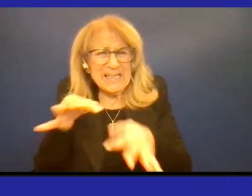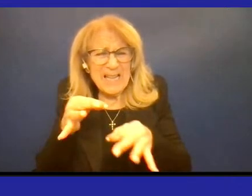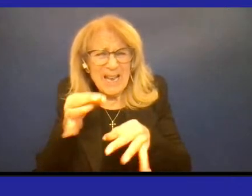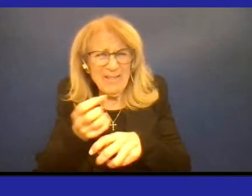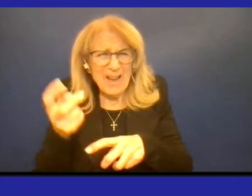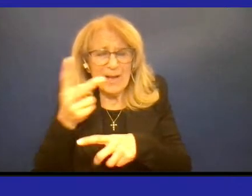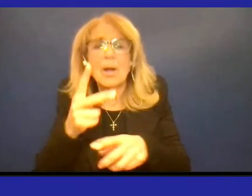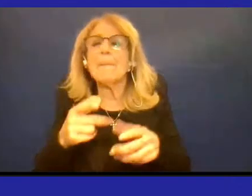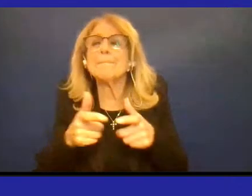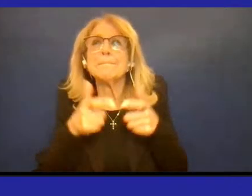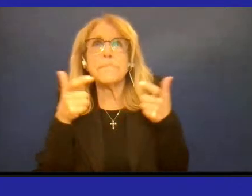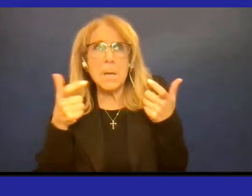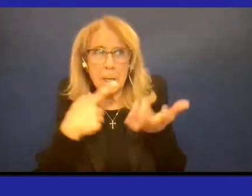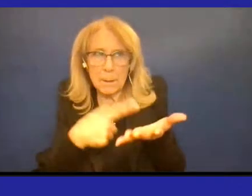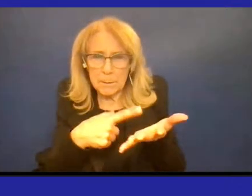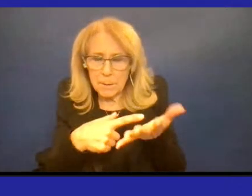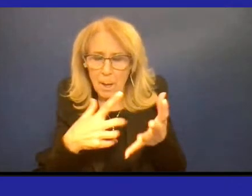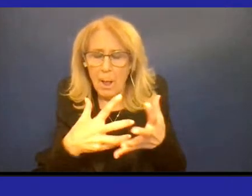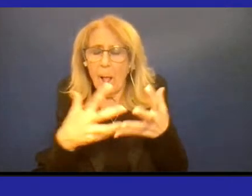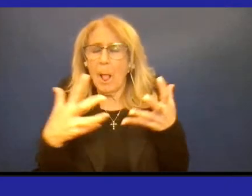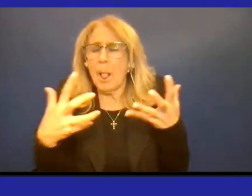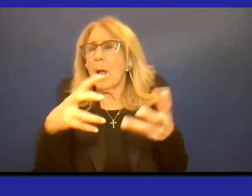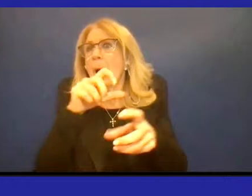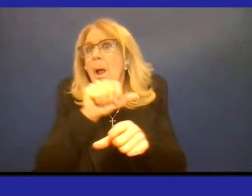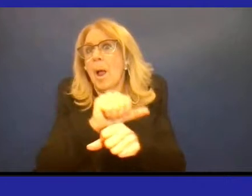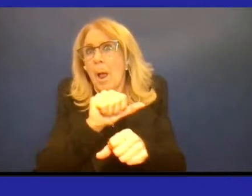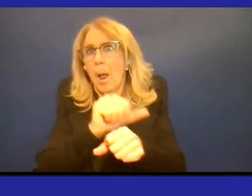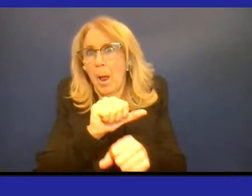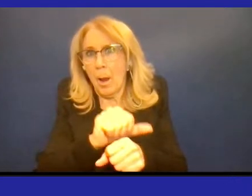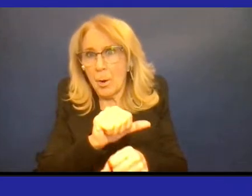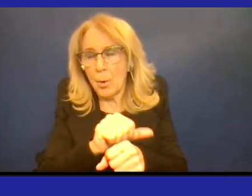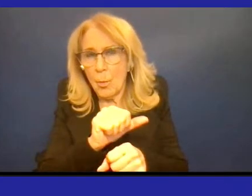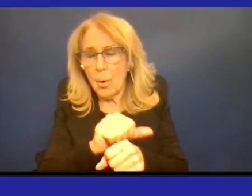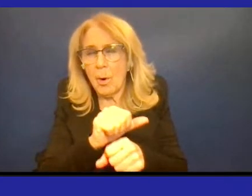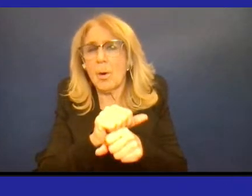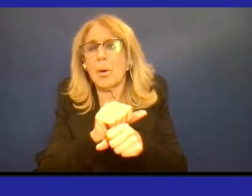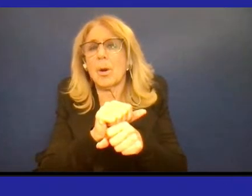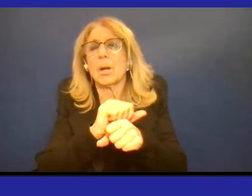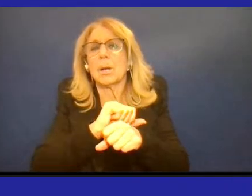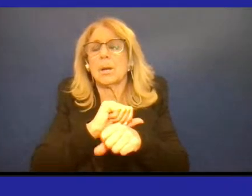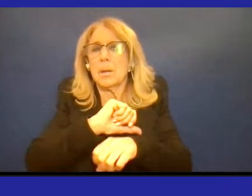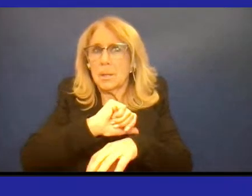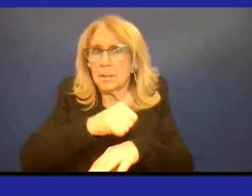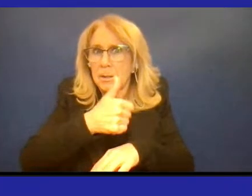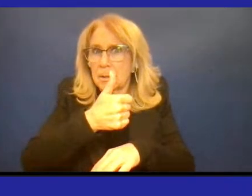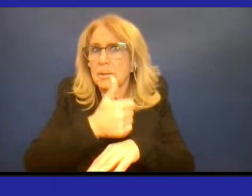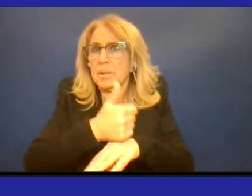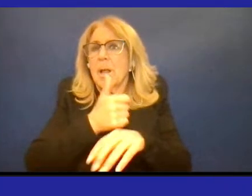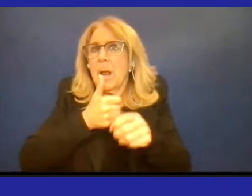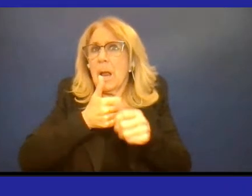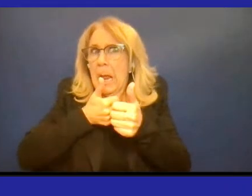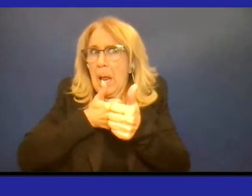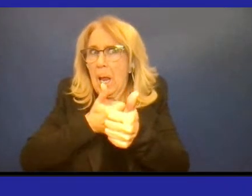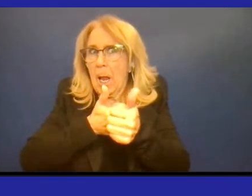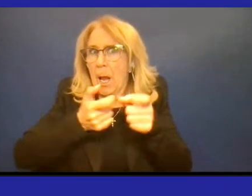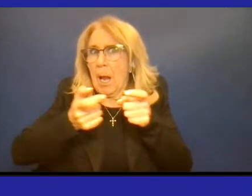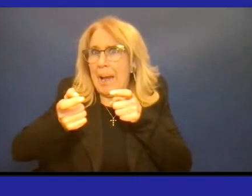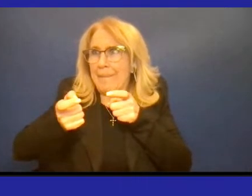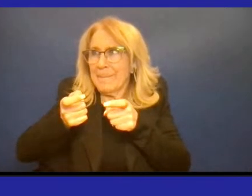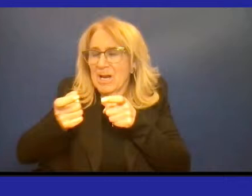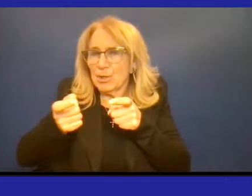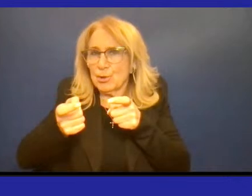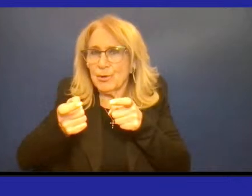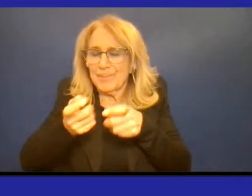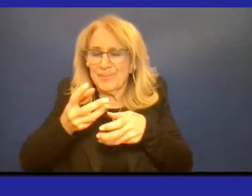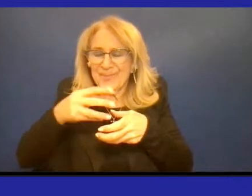of work goes into just administering it because do you that have to track. internally We do ourselves? that internally with